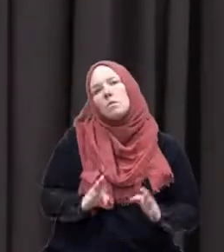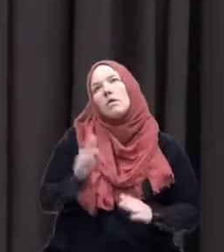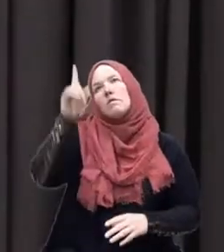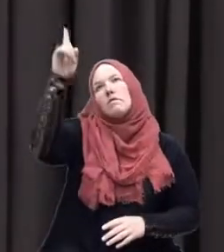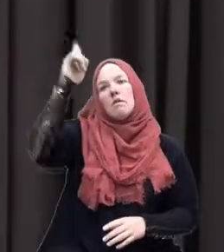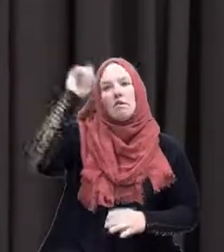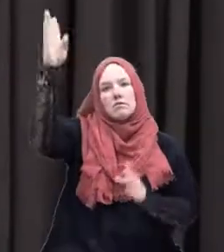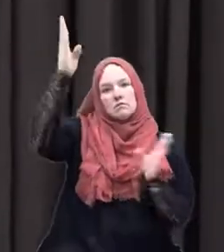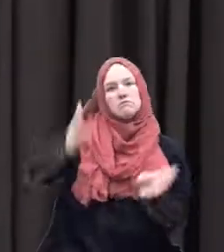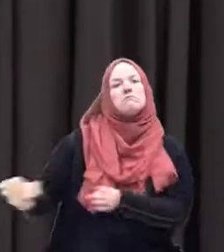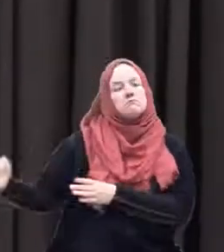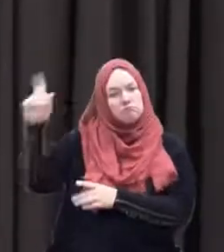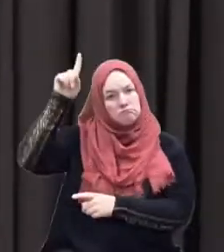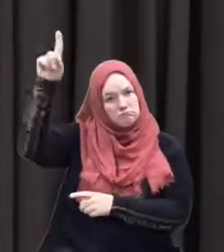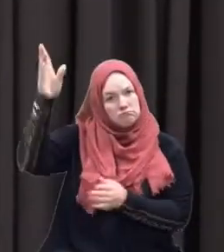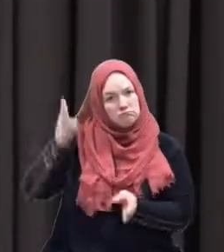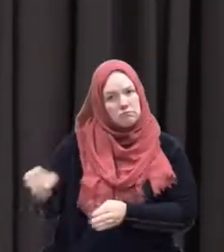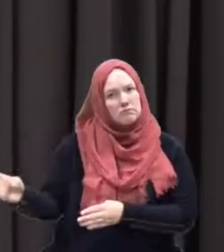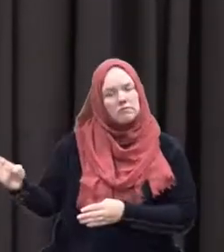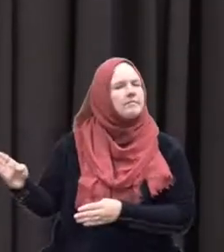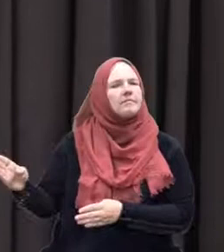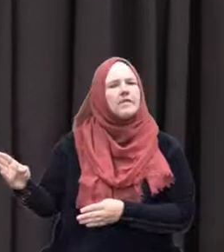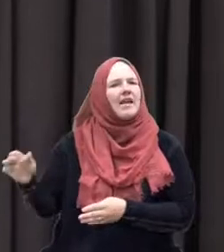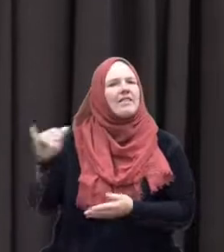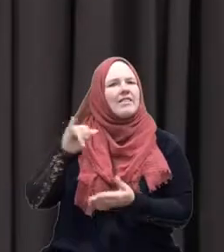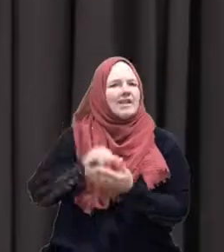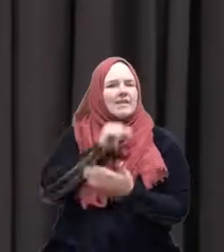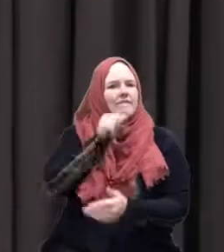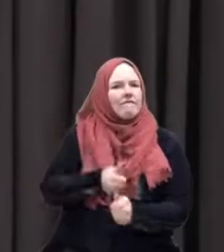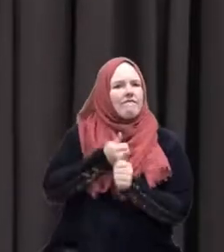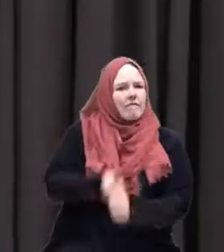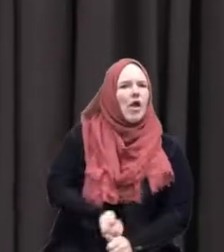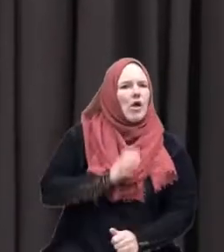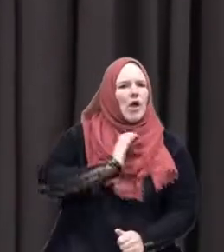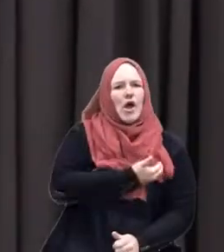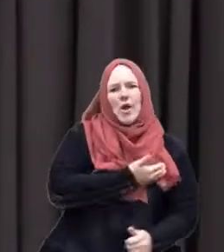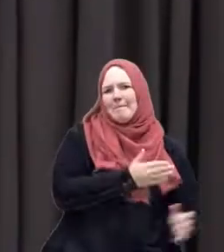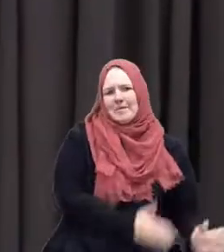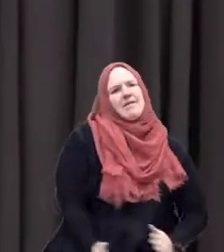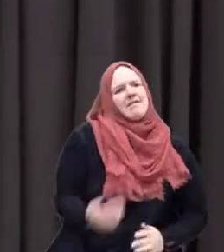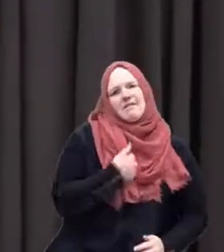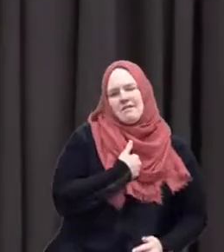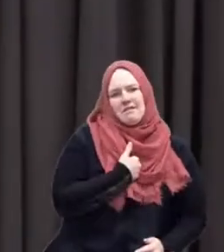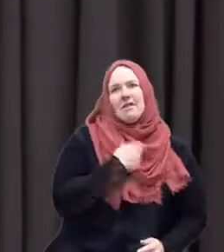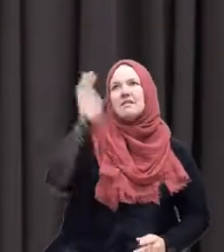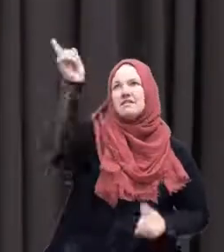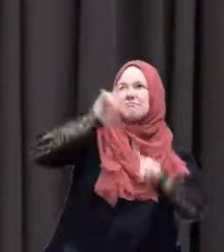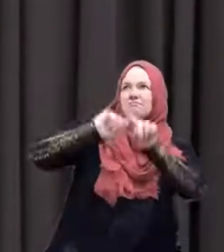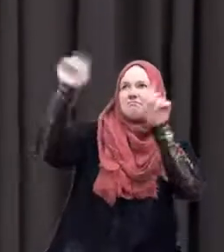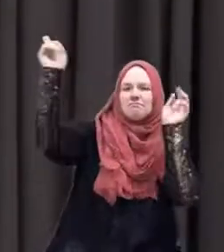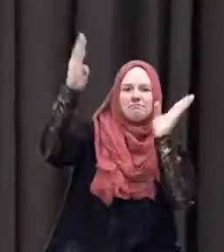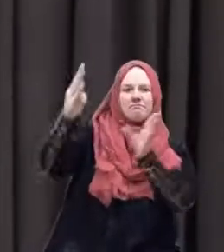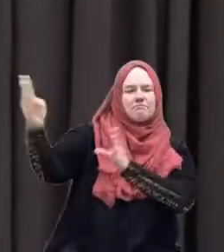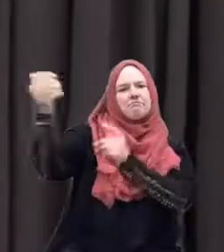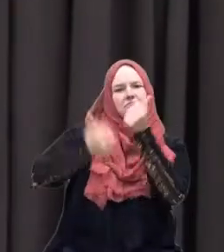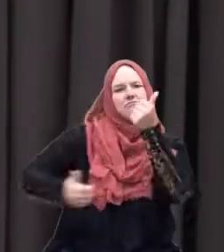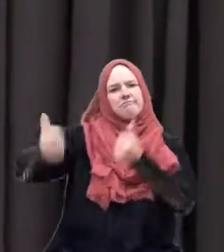there is a way for Allah to do things that are not subject to our own ways.